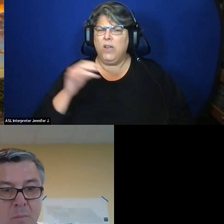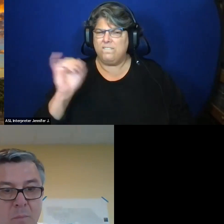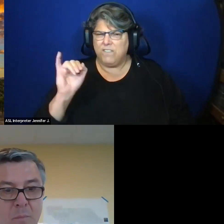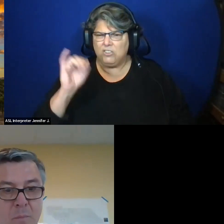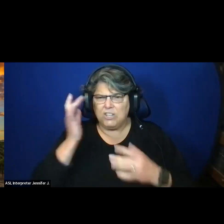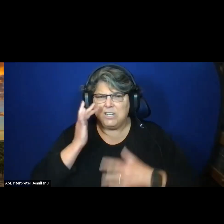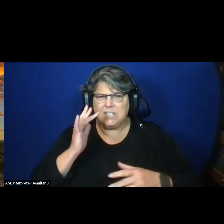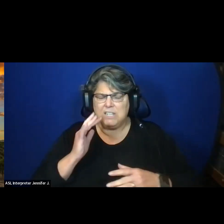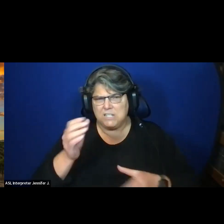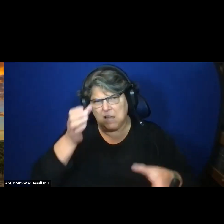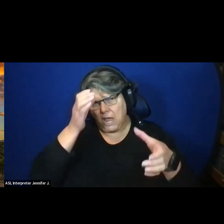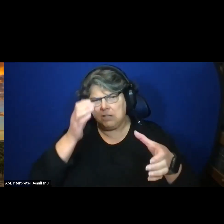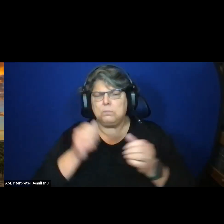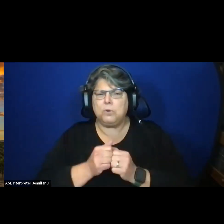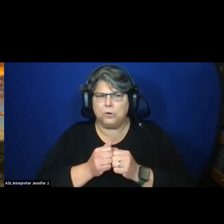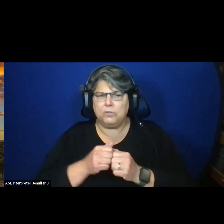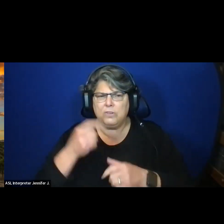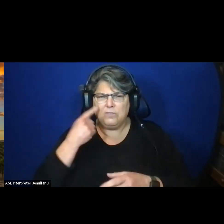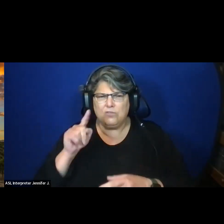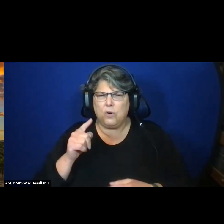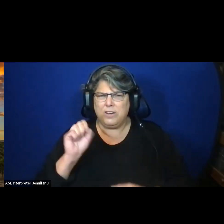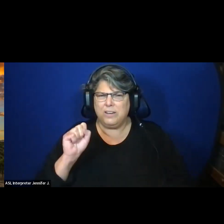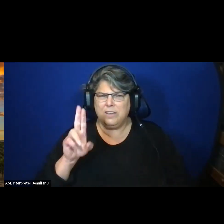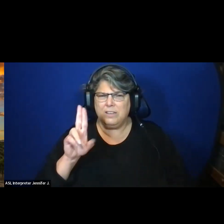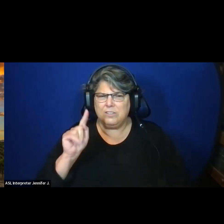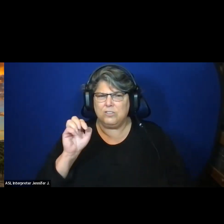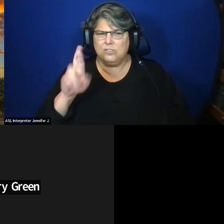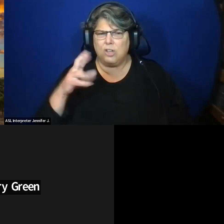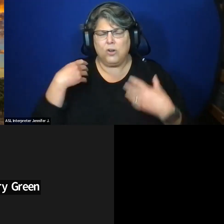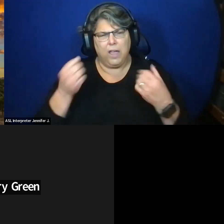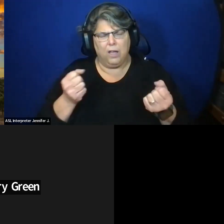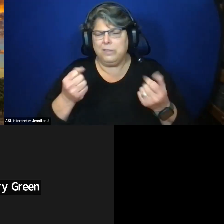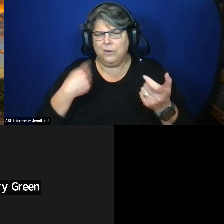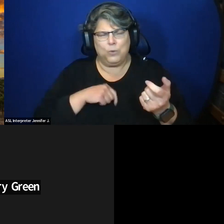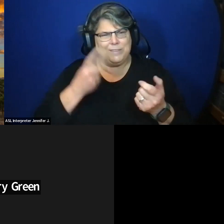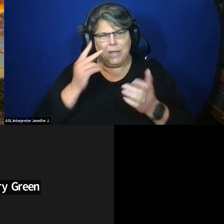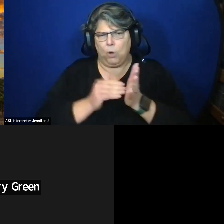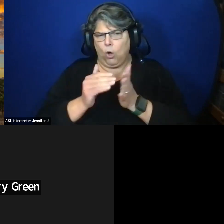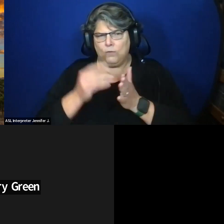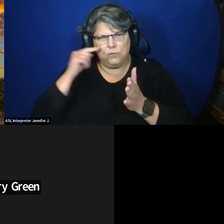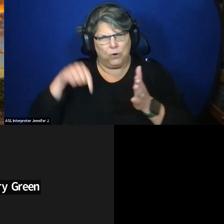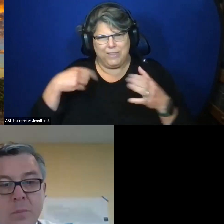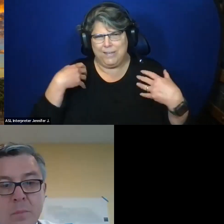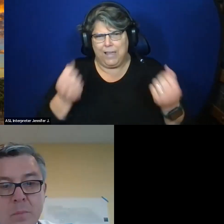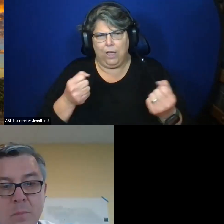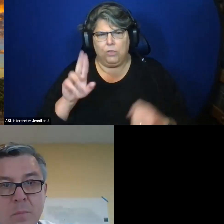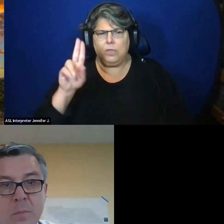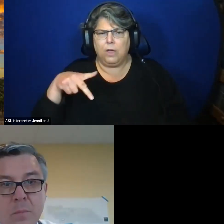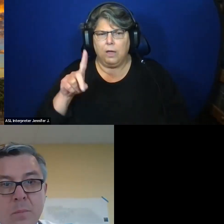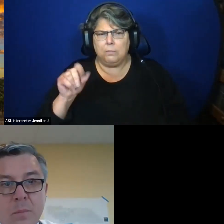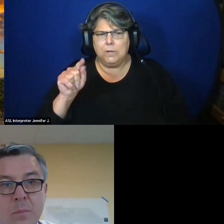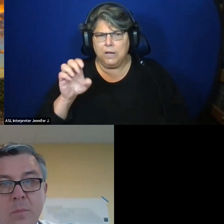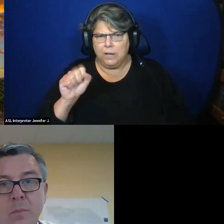Health, and a well-known guest on our health updates. Dr. Green, I'm wondering if you could start by